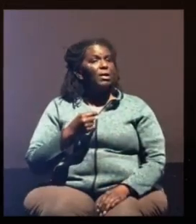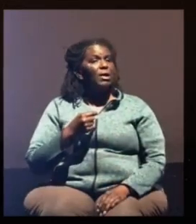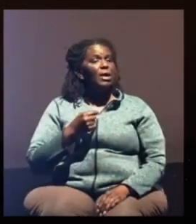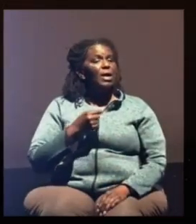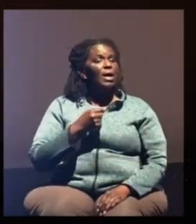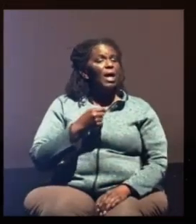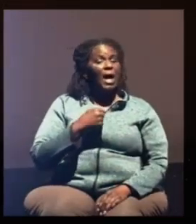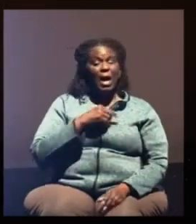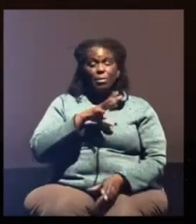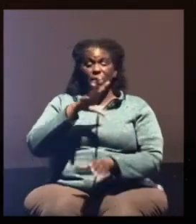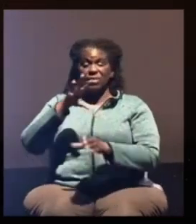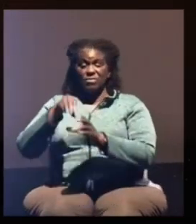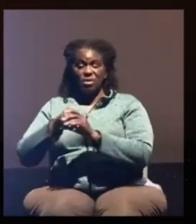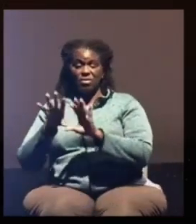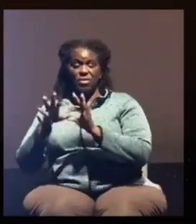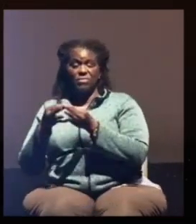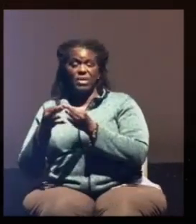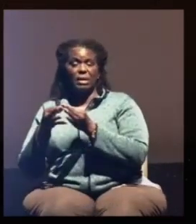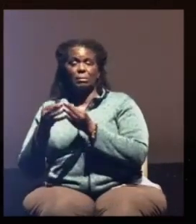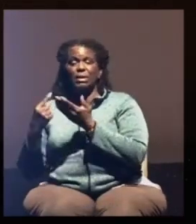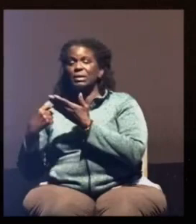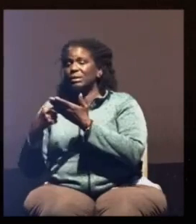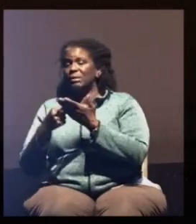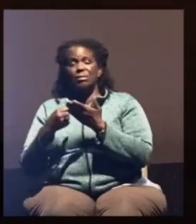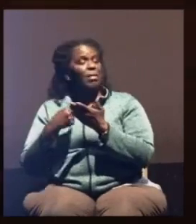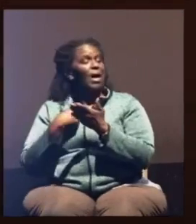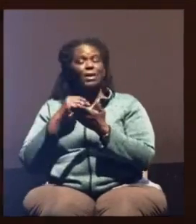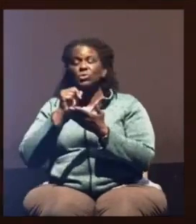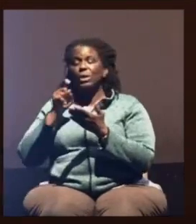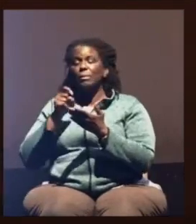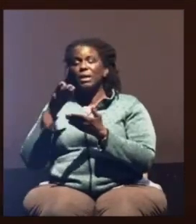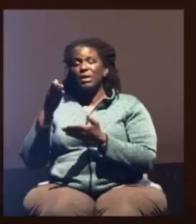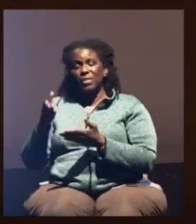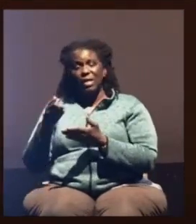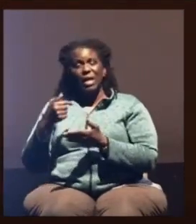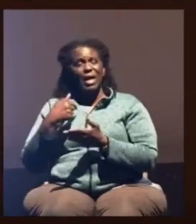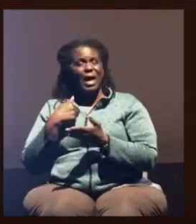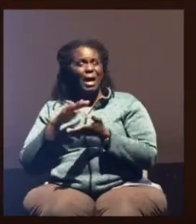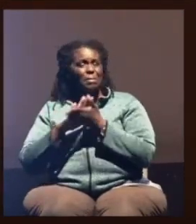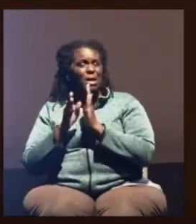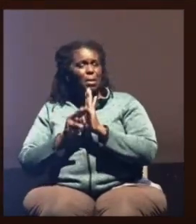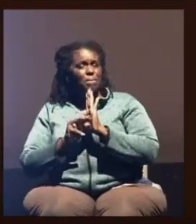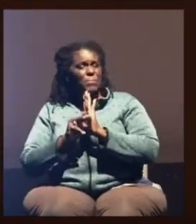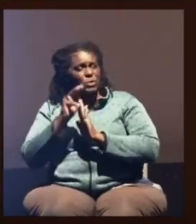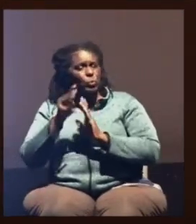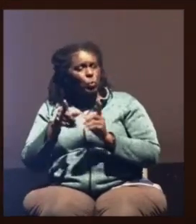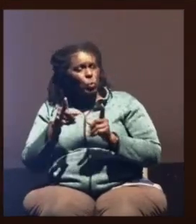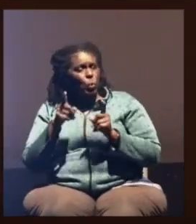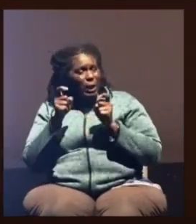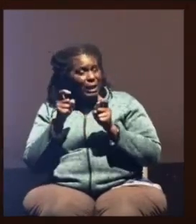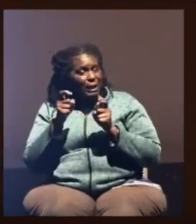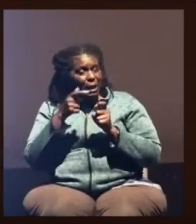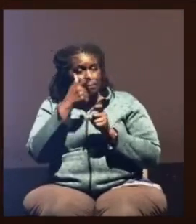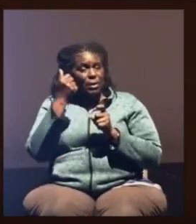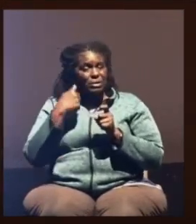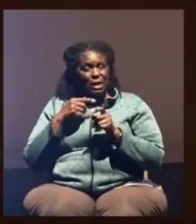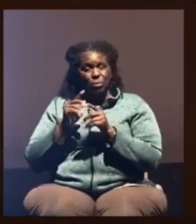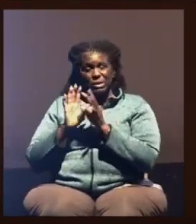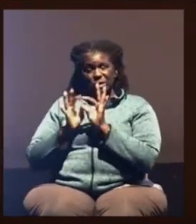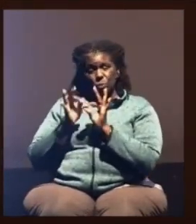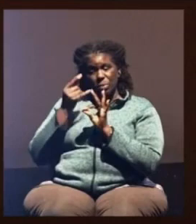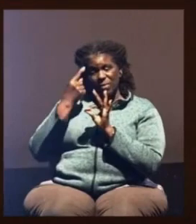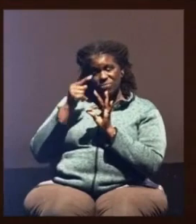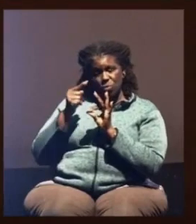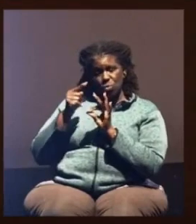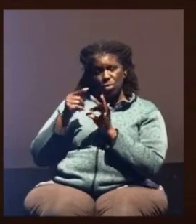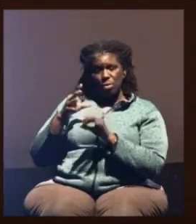that a child shouldn't even belong into. I think it matured me a little sooner than I probably would have been matured, but it gave me a